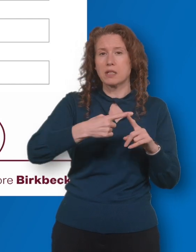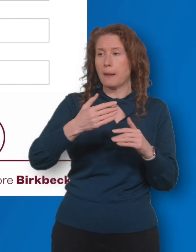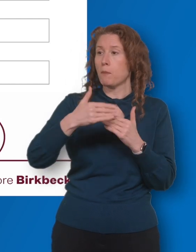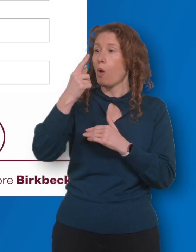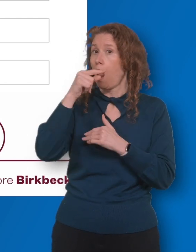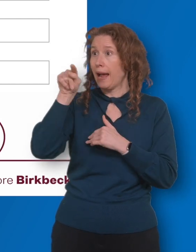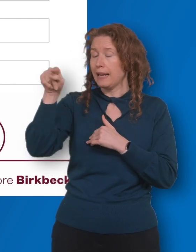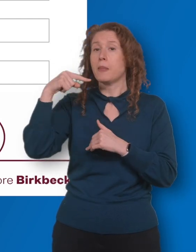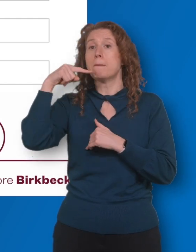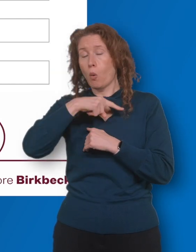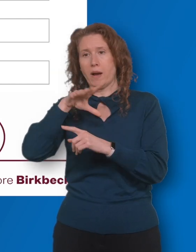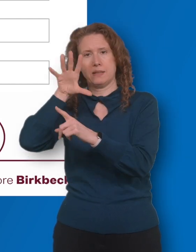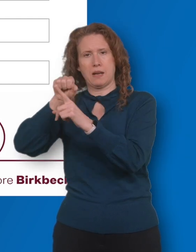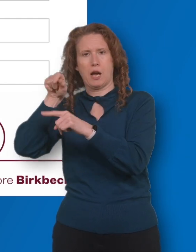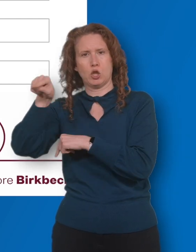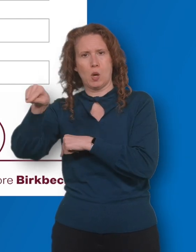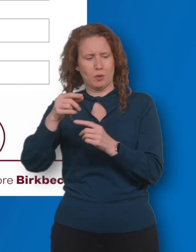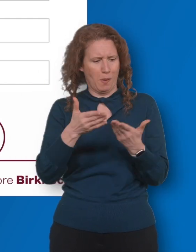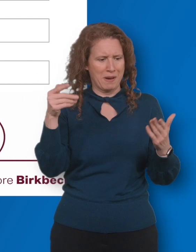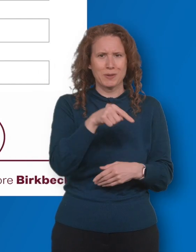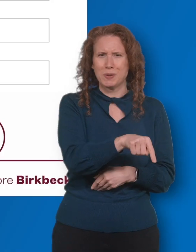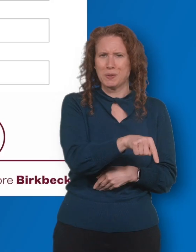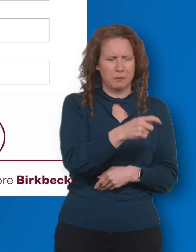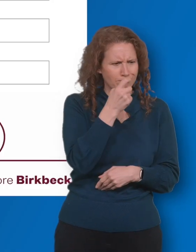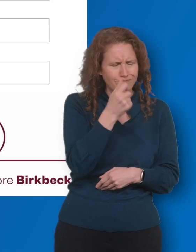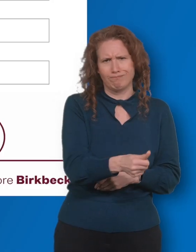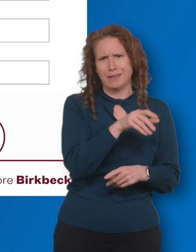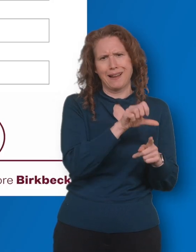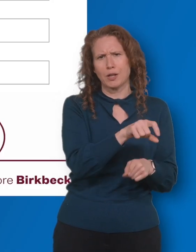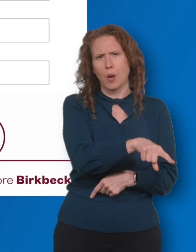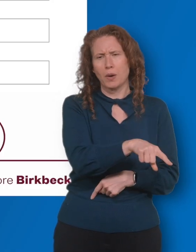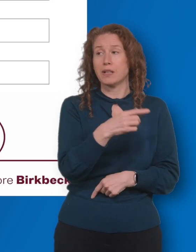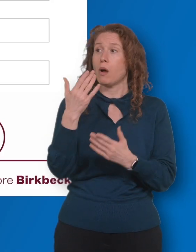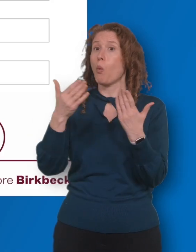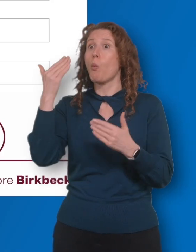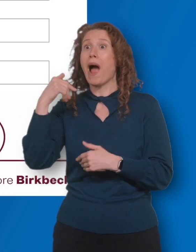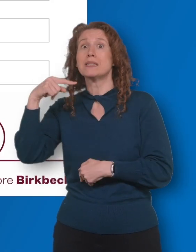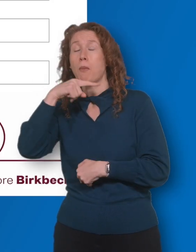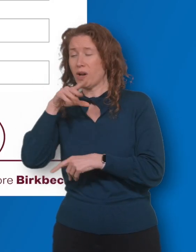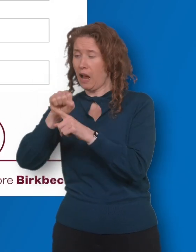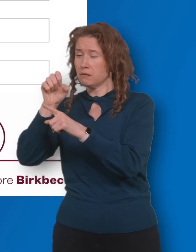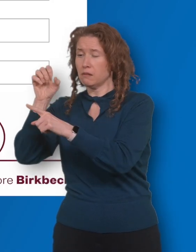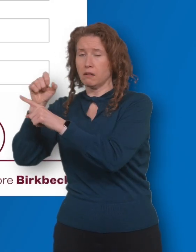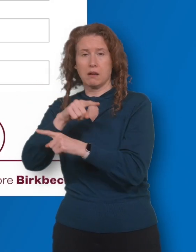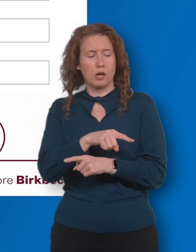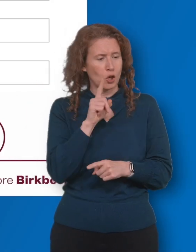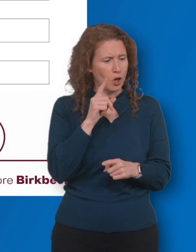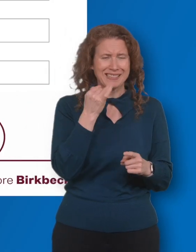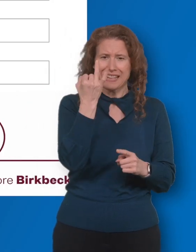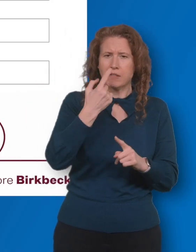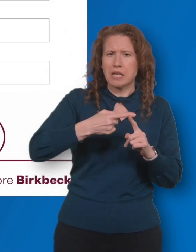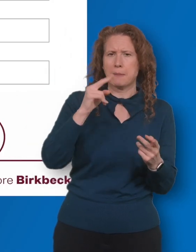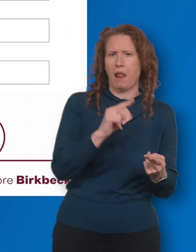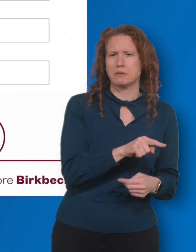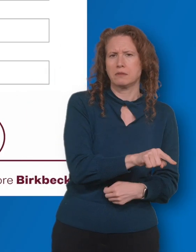and support early in life compared to white boys. Diagnosis also depends on where you live here in